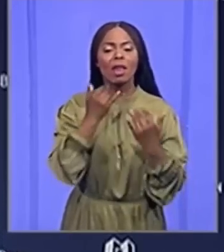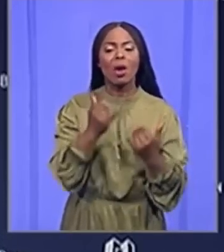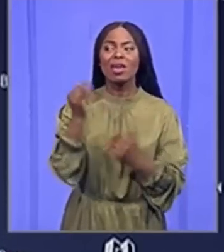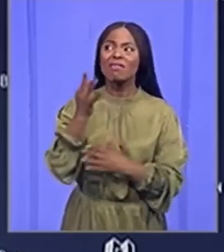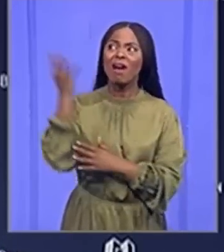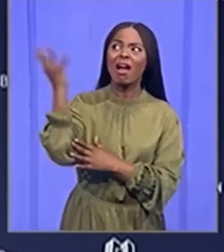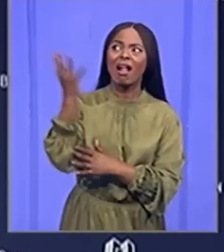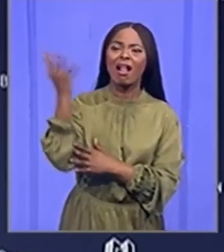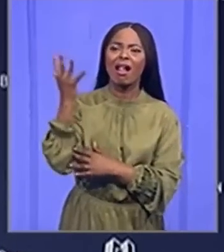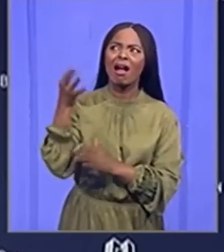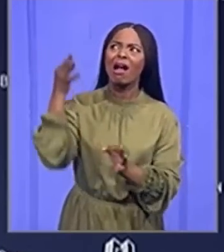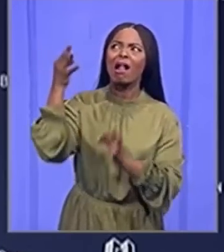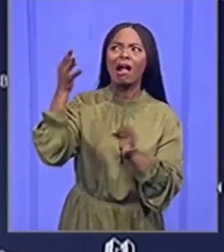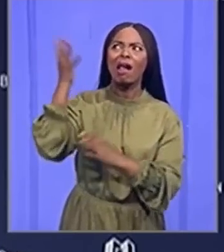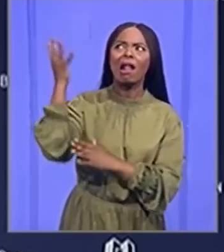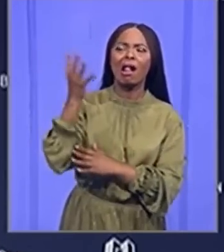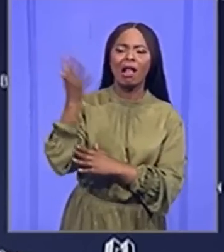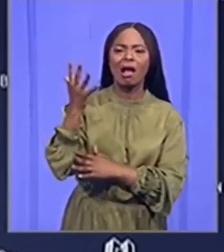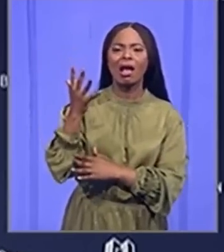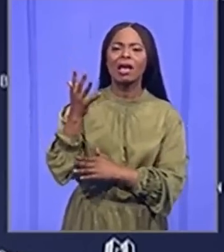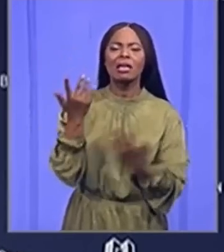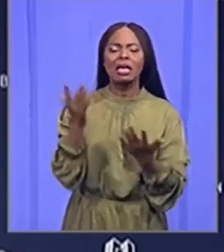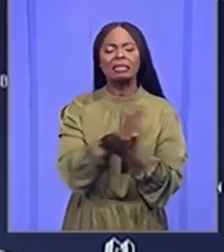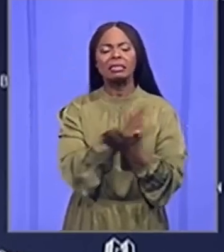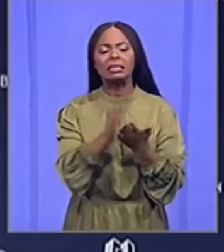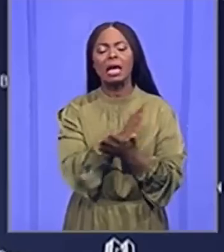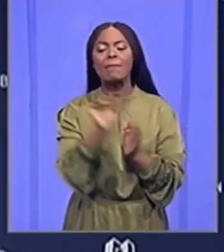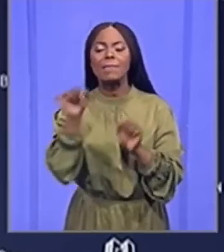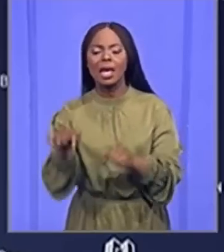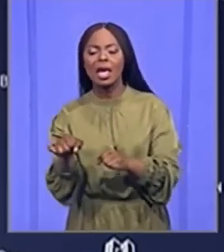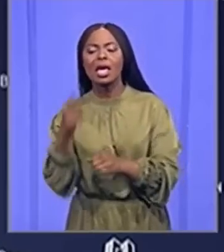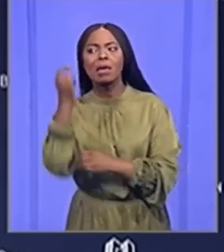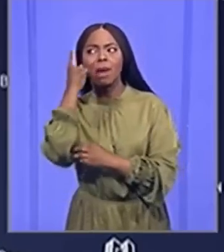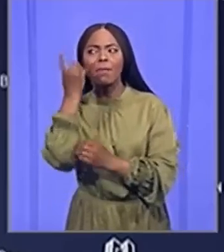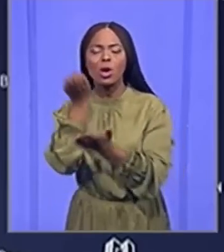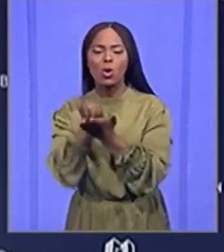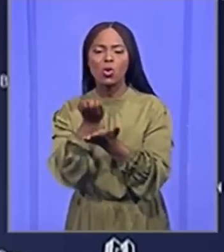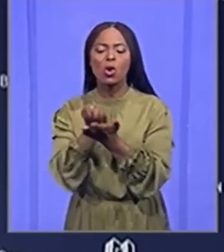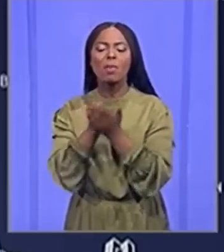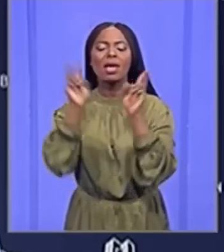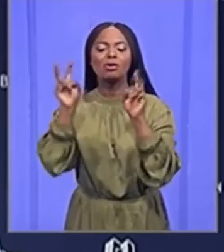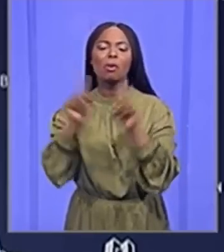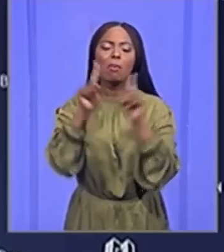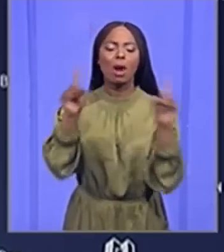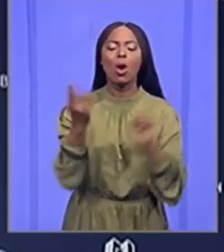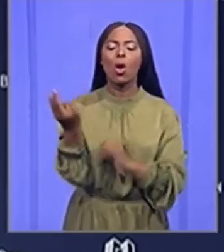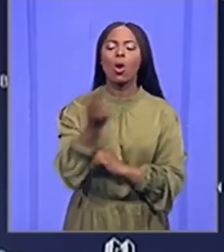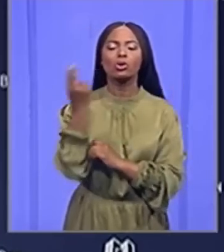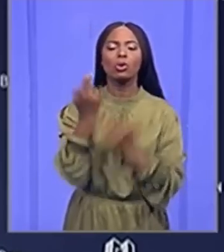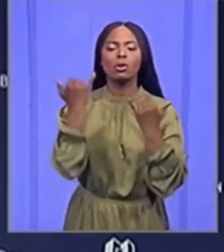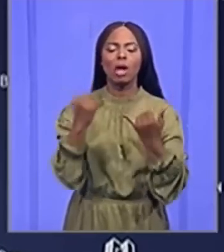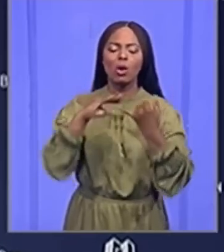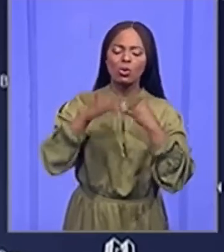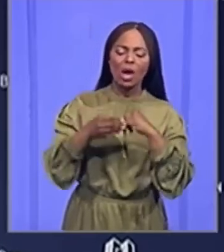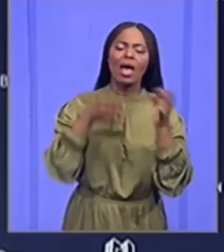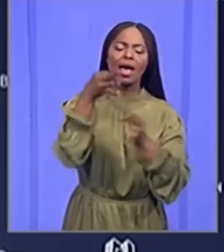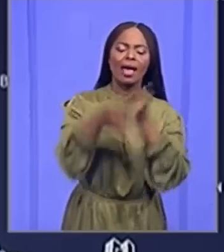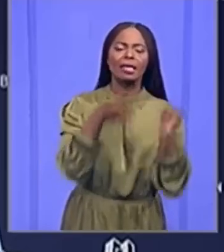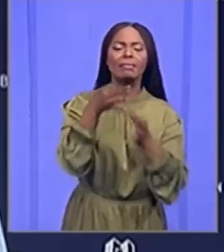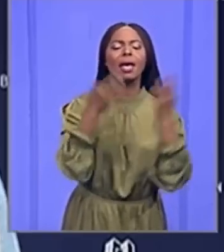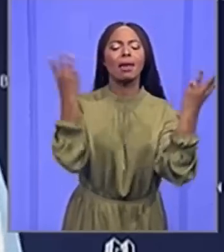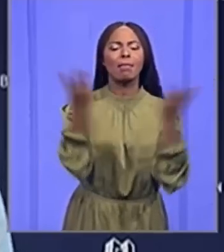bona ba bolela le ba e le gore ba kwešiša tšona tše tša ikonomi fela. Ba swantše ba leka ka maatla go bona gore